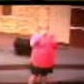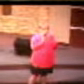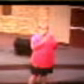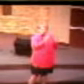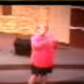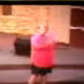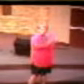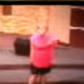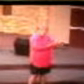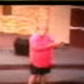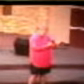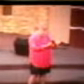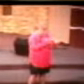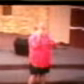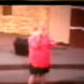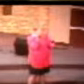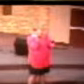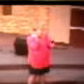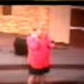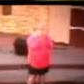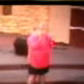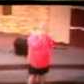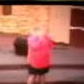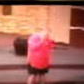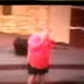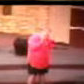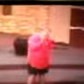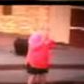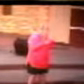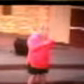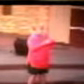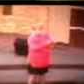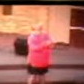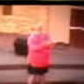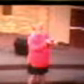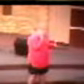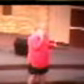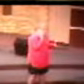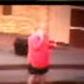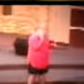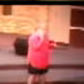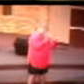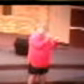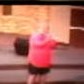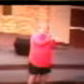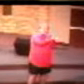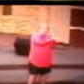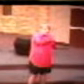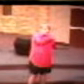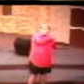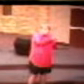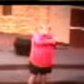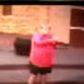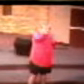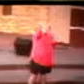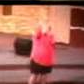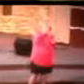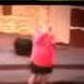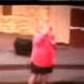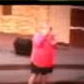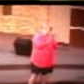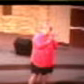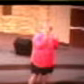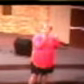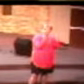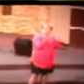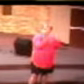can cry about them, but they're the same experiences. Oh, when the Holy Spirit comes with power